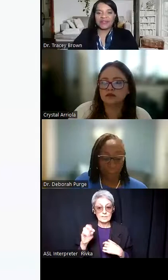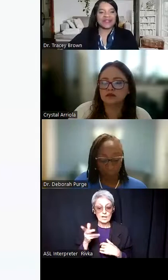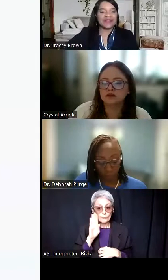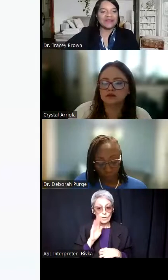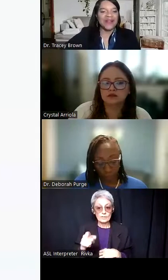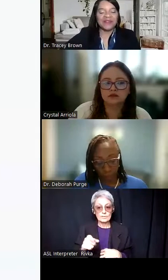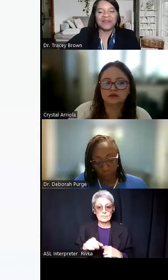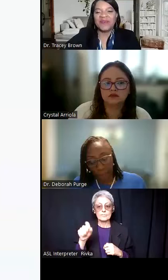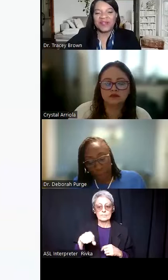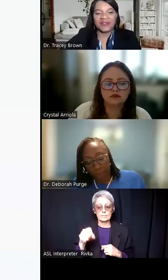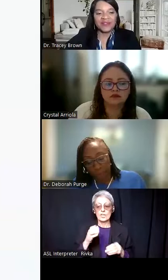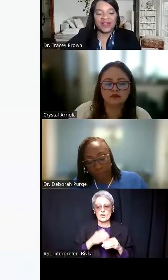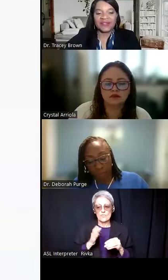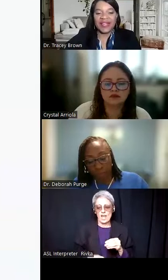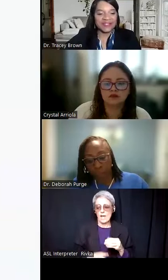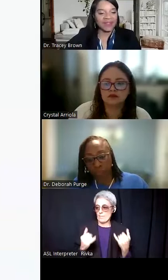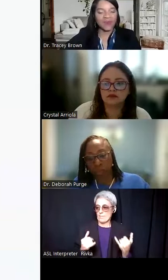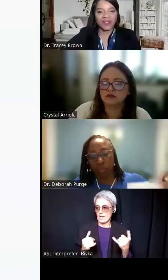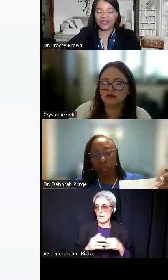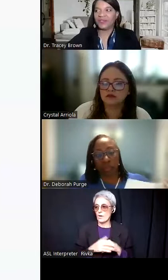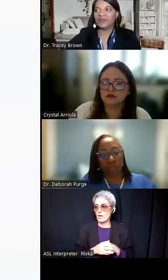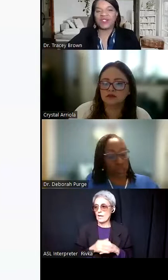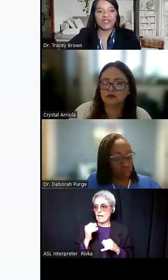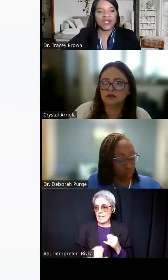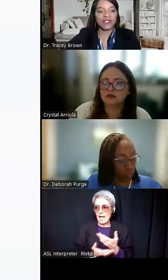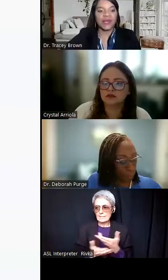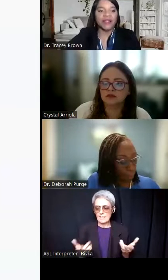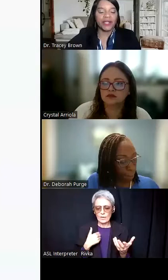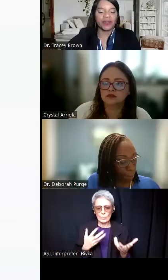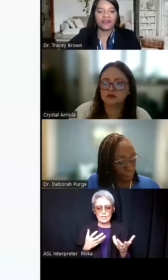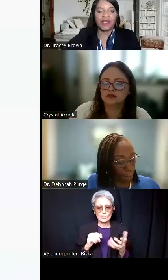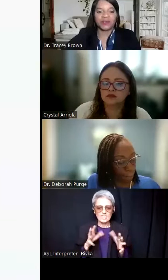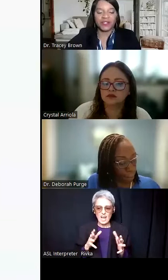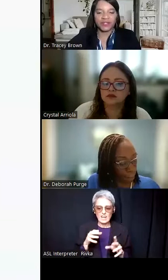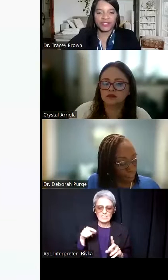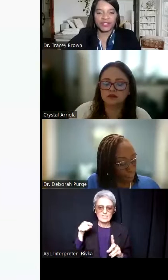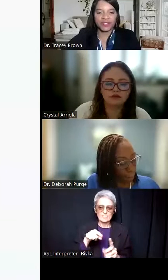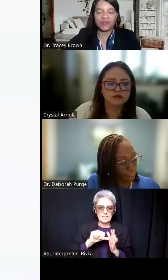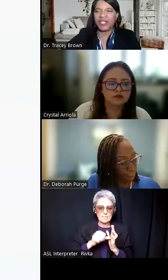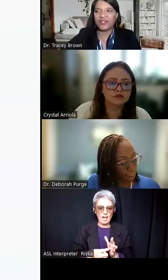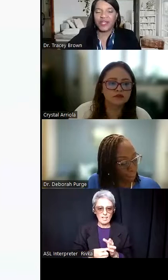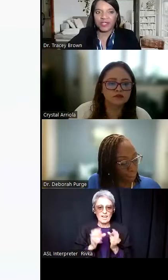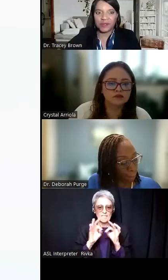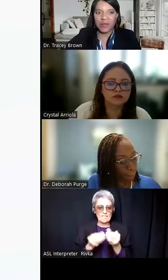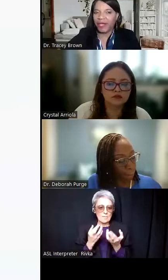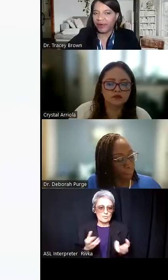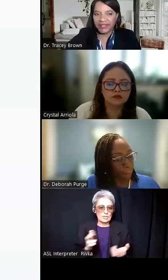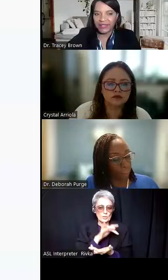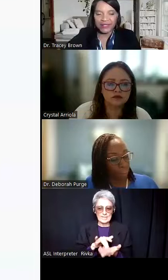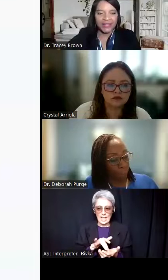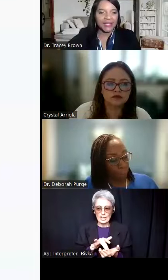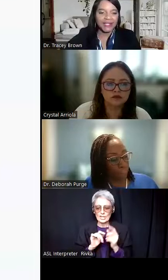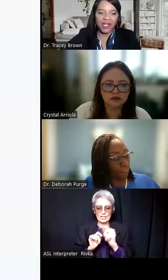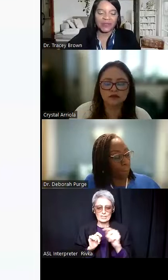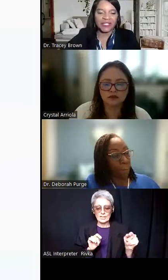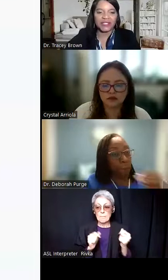to wrap us up, last thing we want to just kind of spotlight are our family resource centers. Many of you talked about